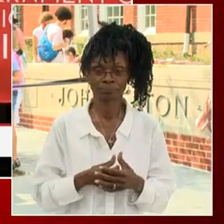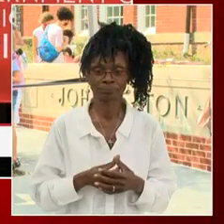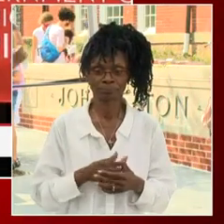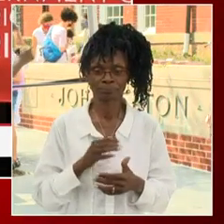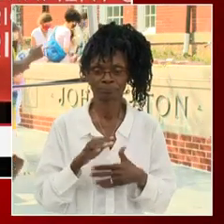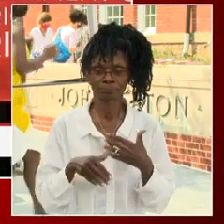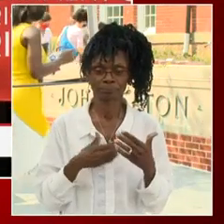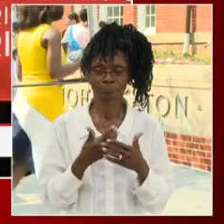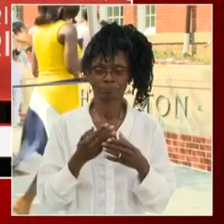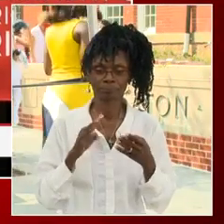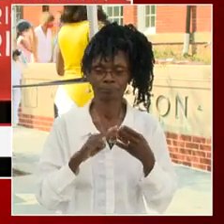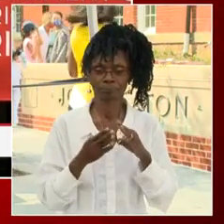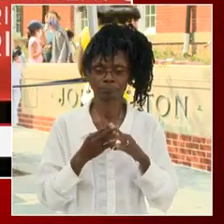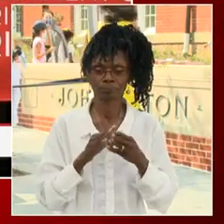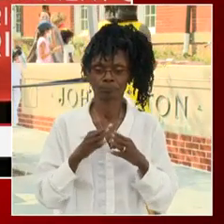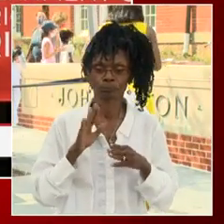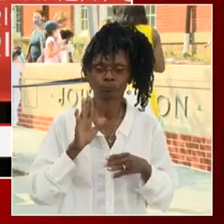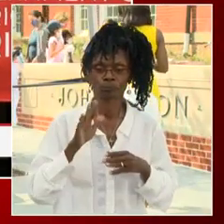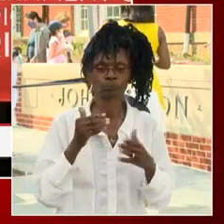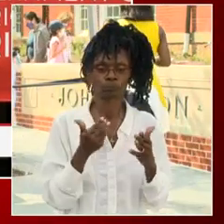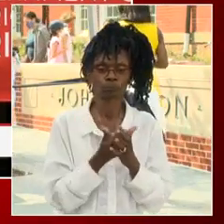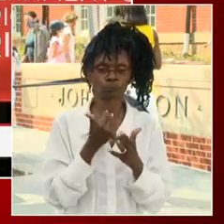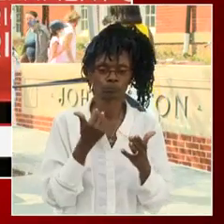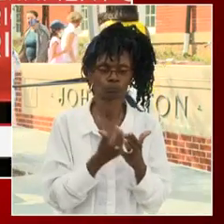home. Congratulations.